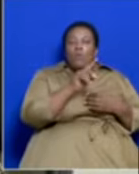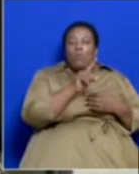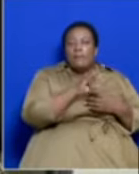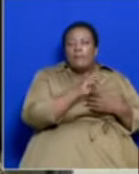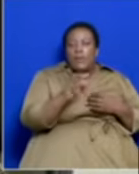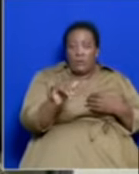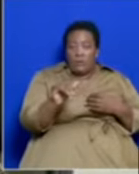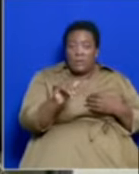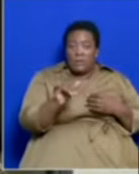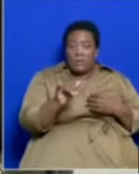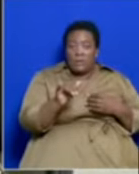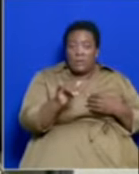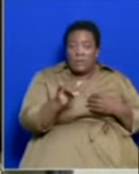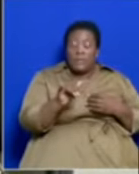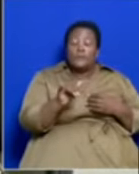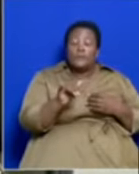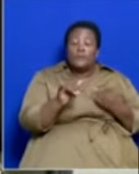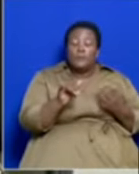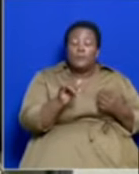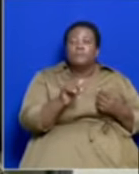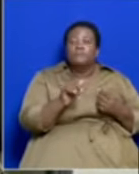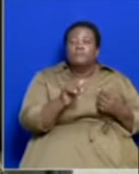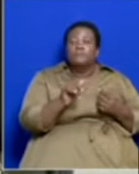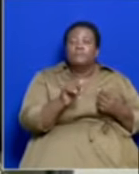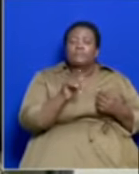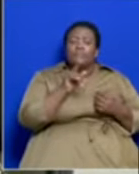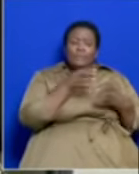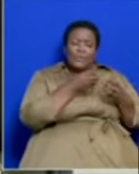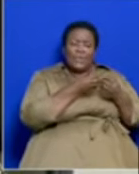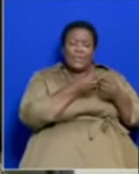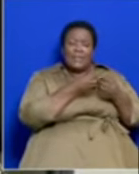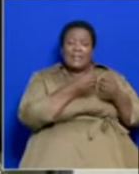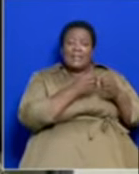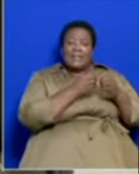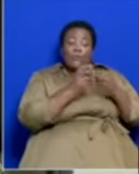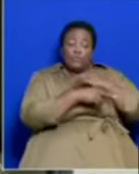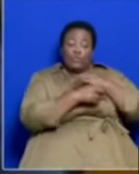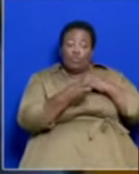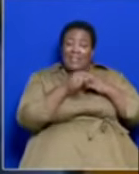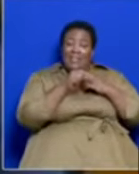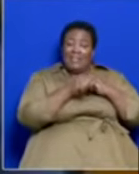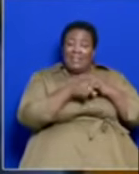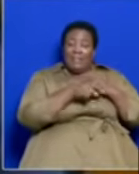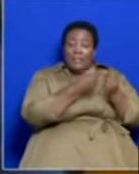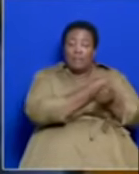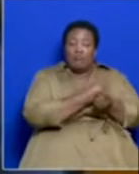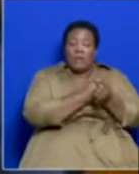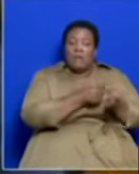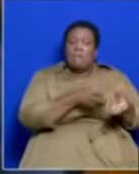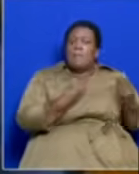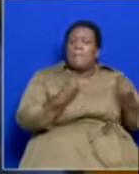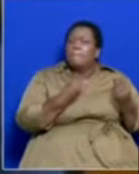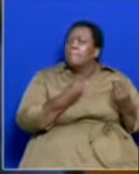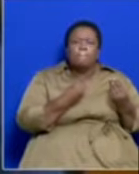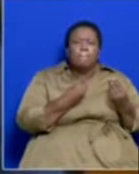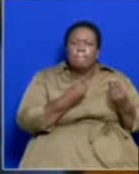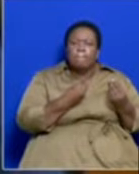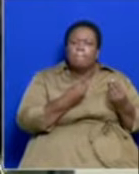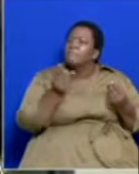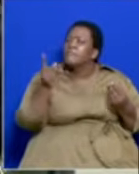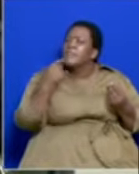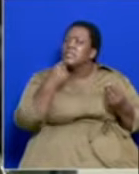That property that was stolen there, it was not recovered. They allege that they gave the lawful